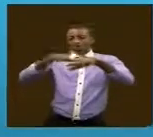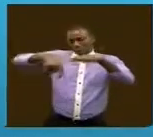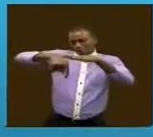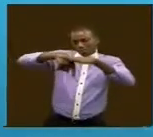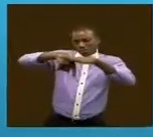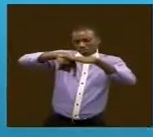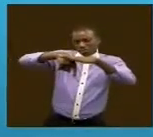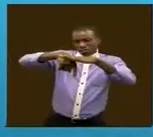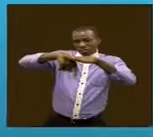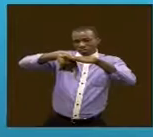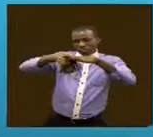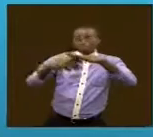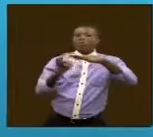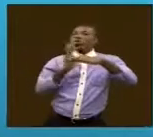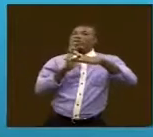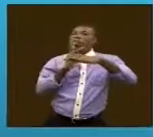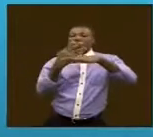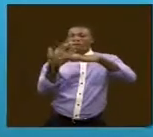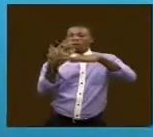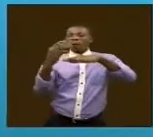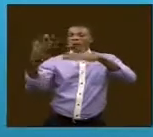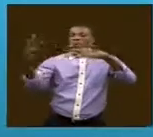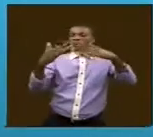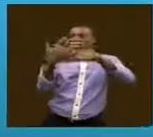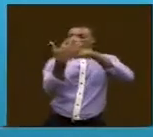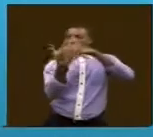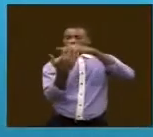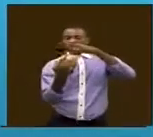suspended beneath the water surface